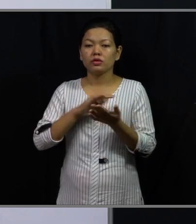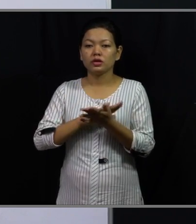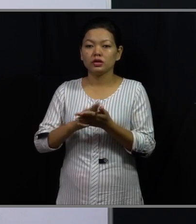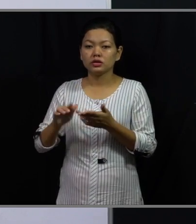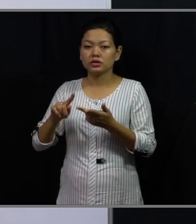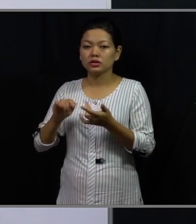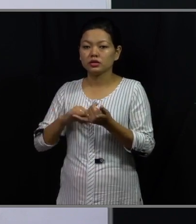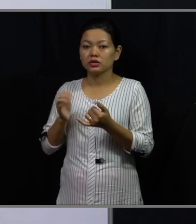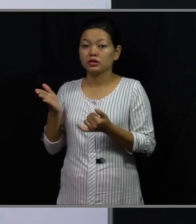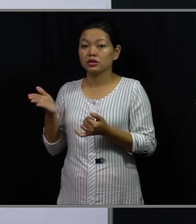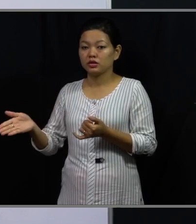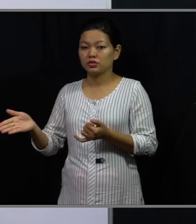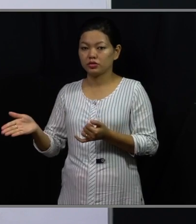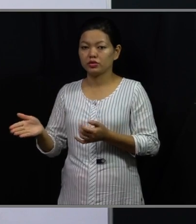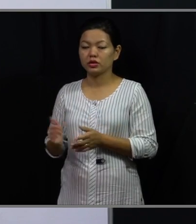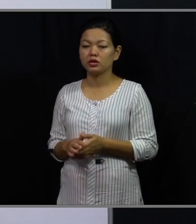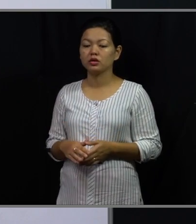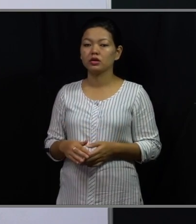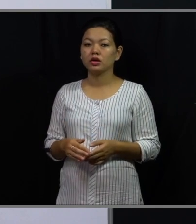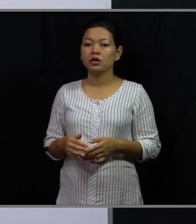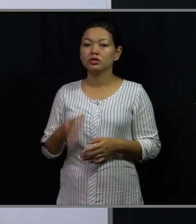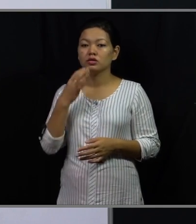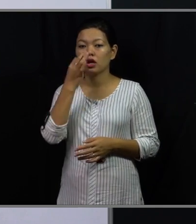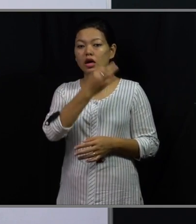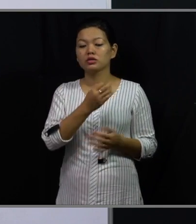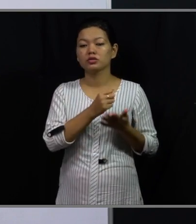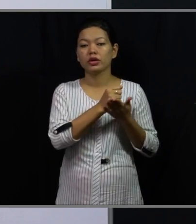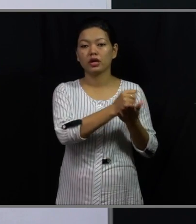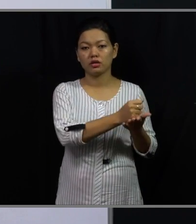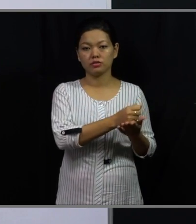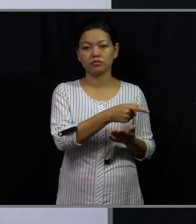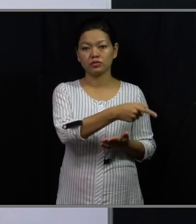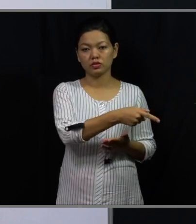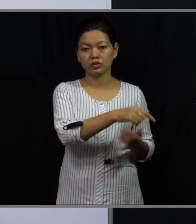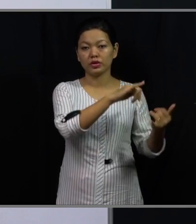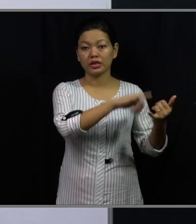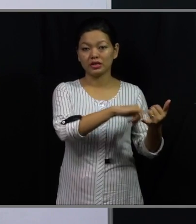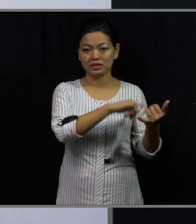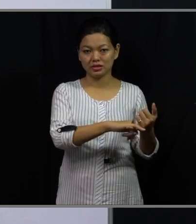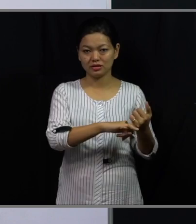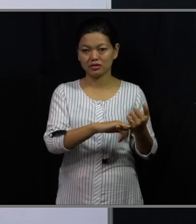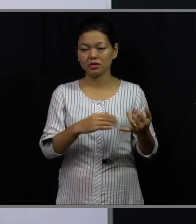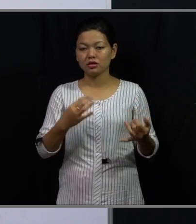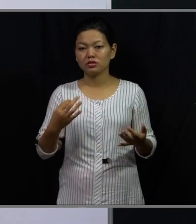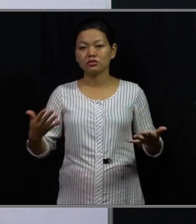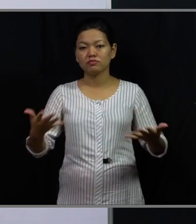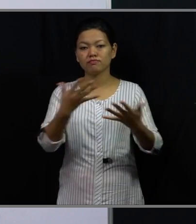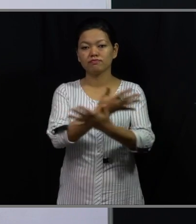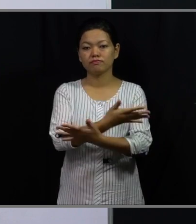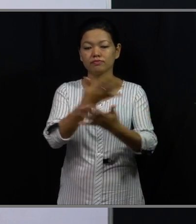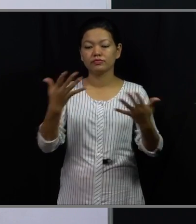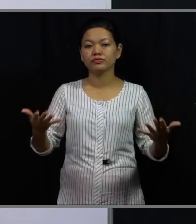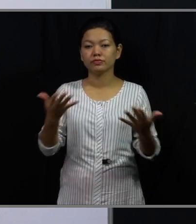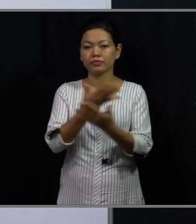one era to the another, okay, and thus in order to know about that in detail, about